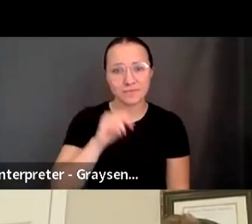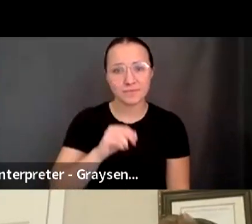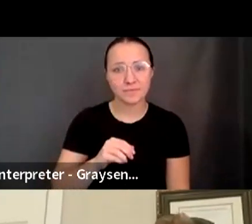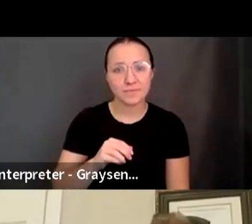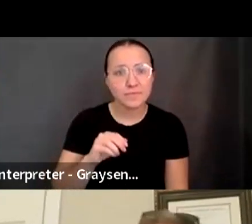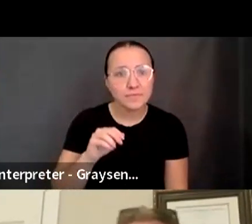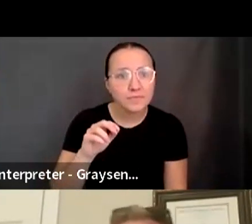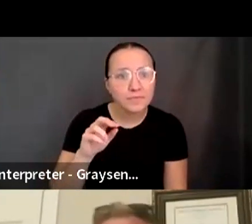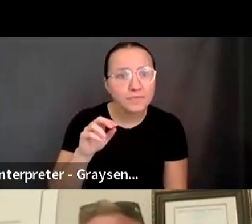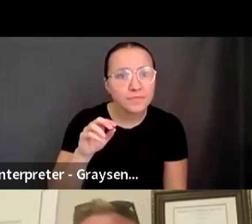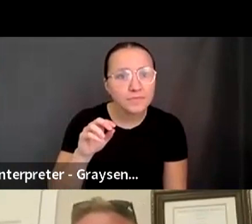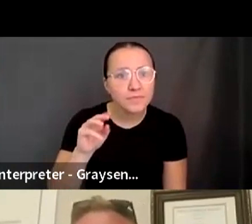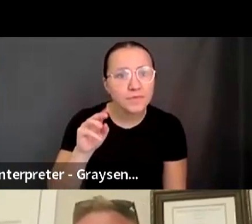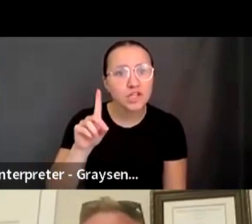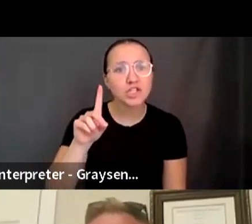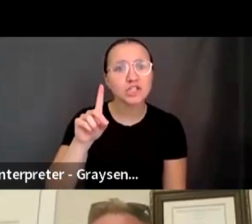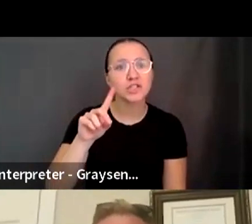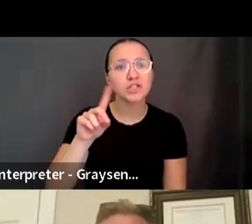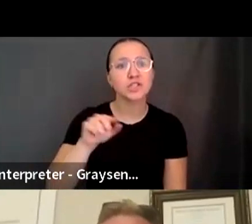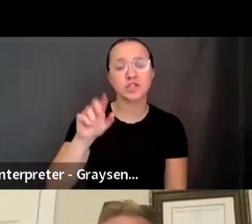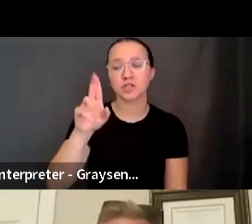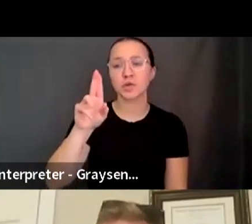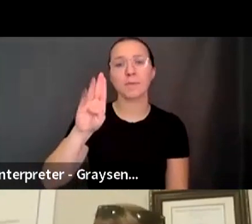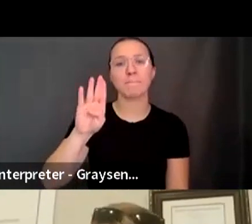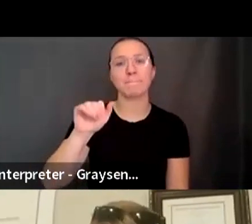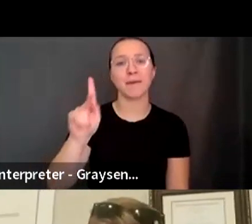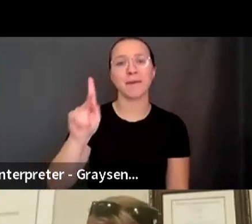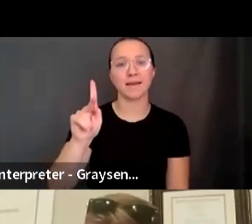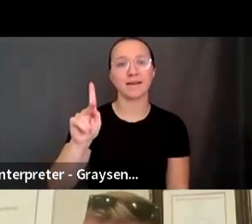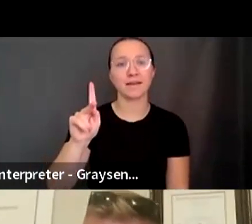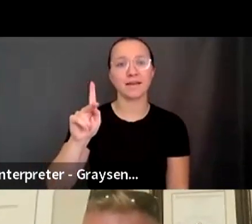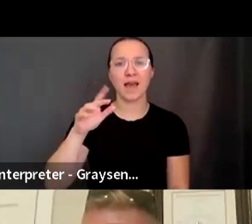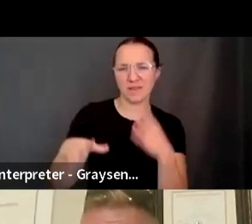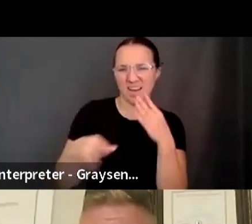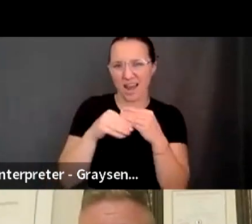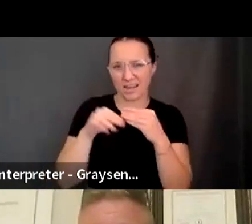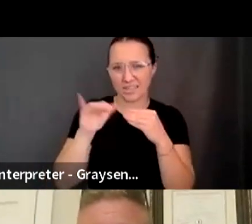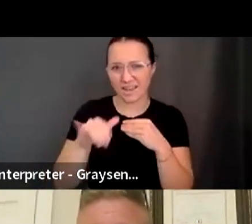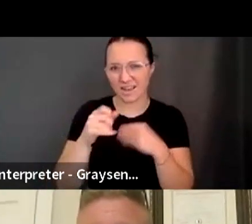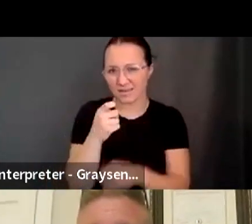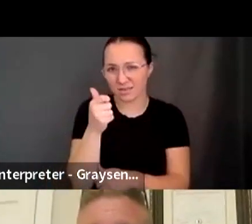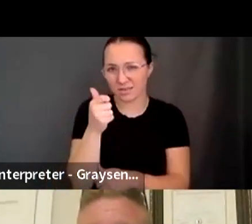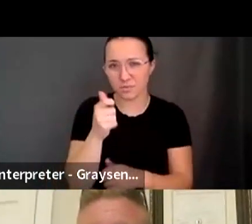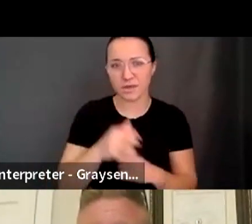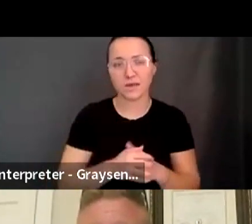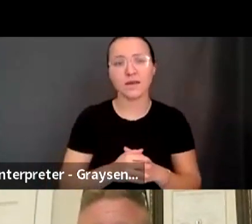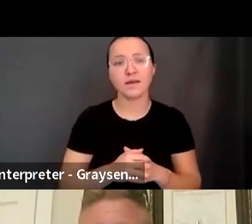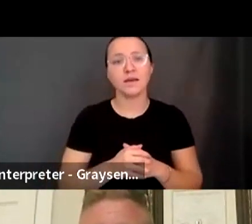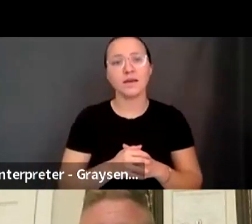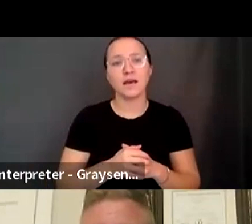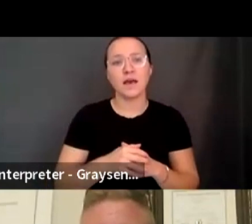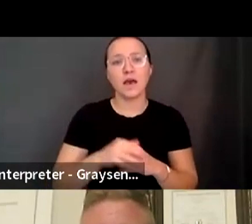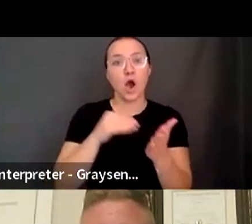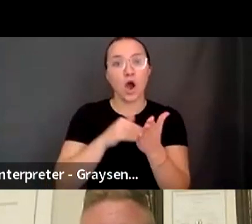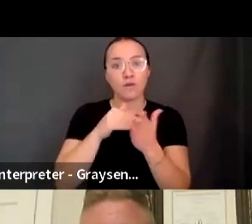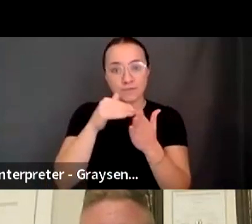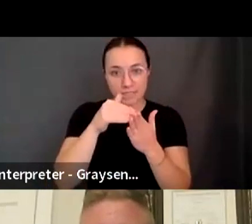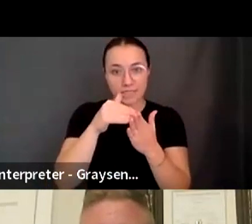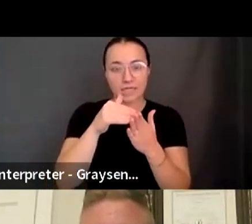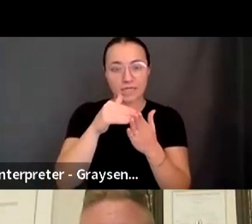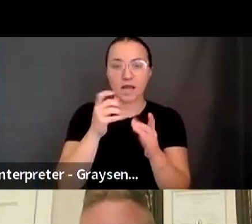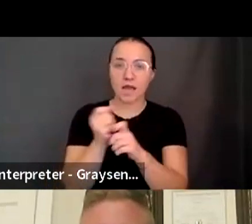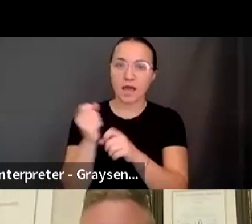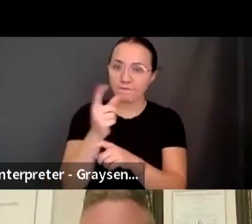Zubak. Hi, this is Zubak. I'm going to piggyback on that just a little bit. I often get every year